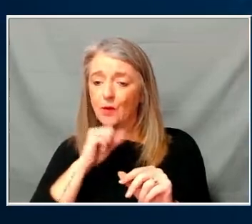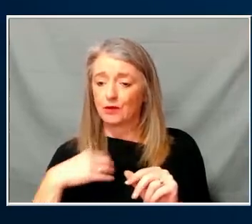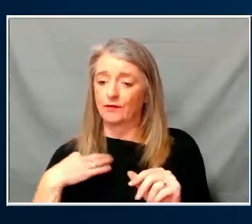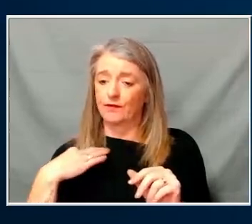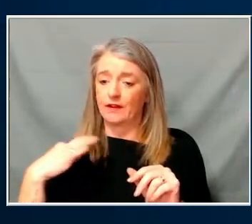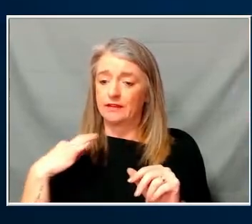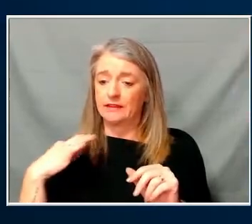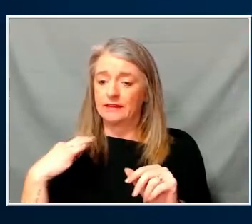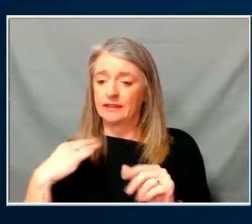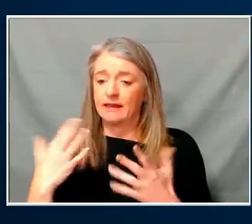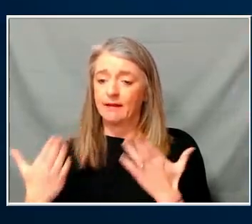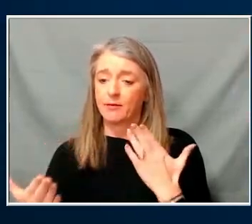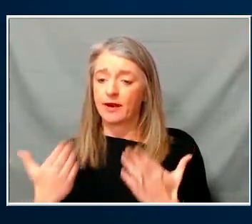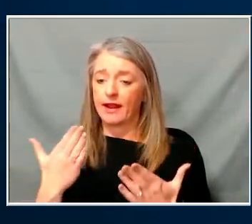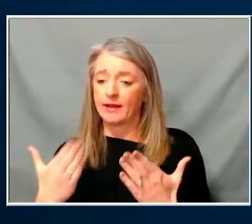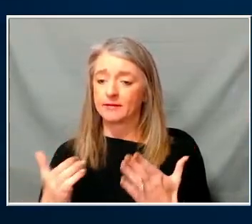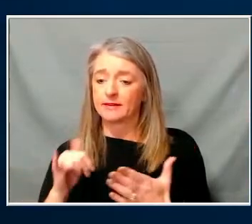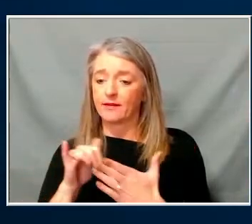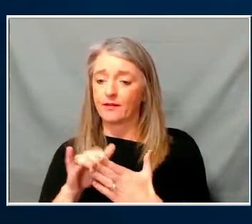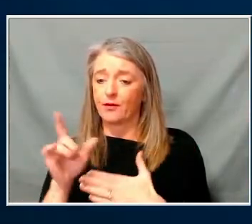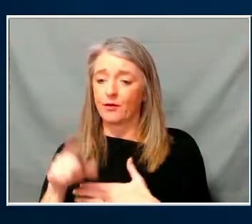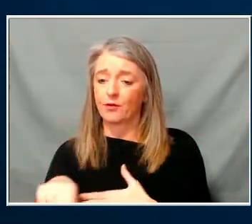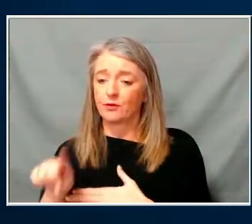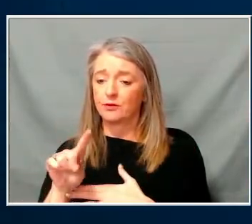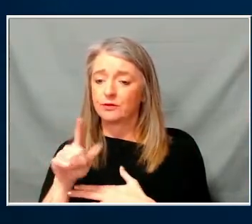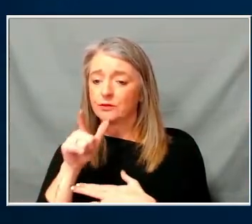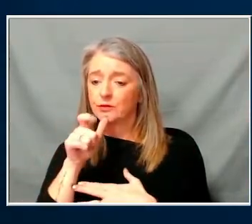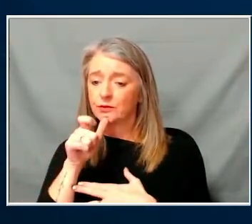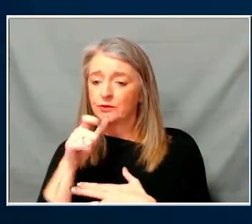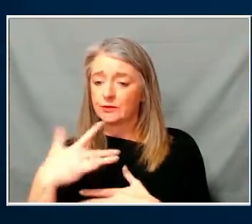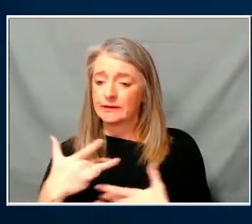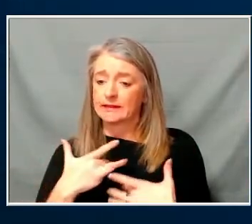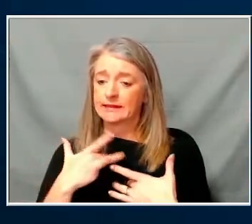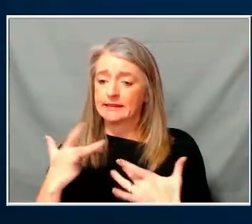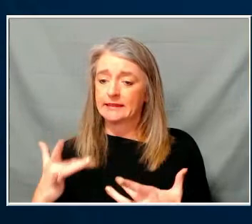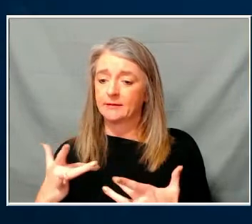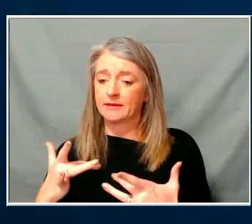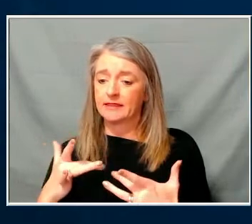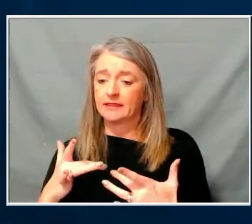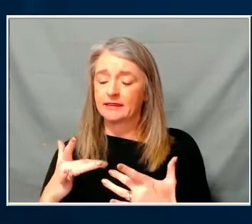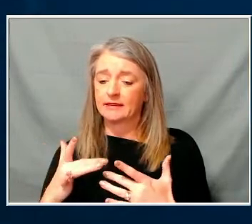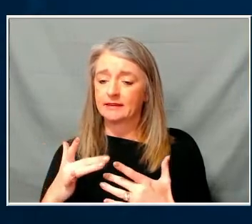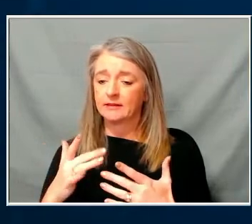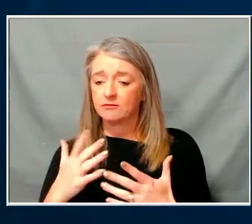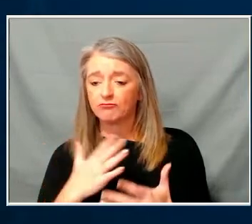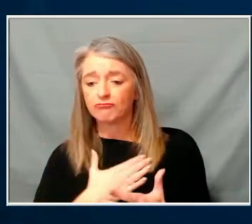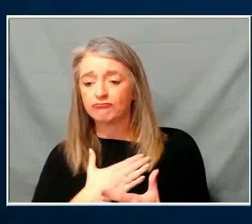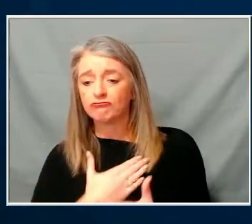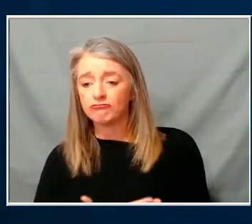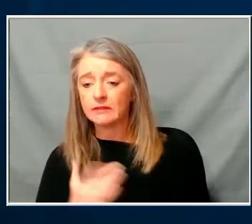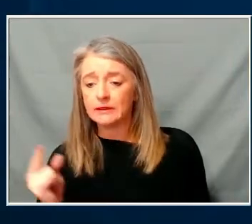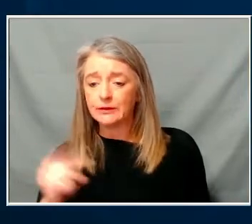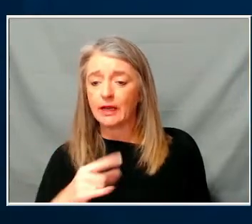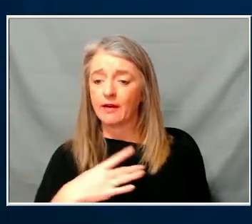that perhaps those who would typically be apt to come and volunteer perhaps